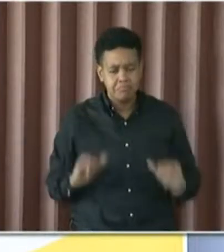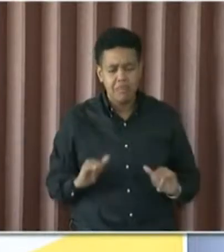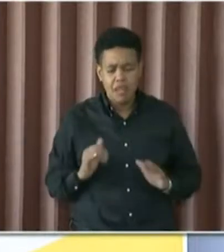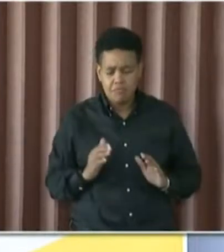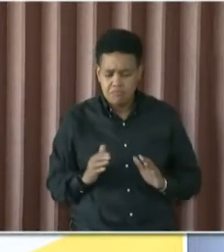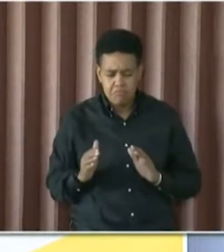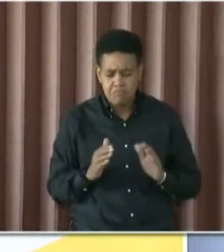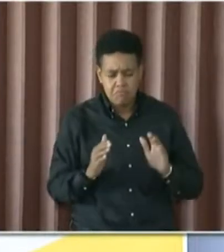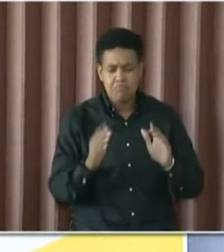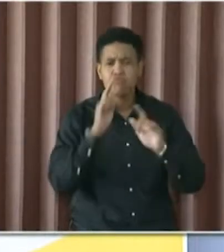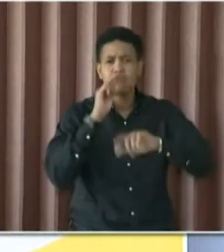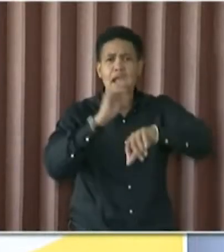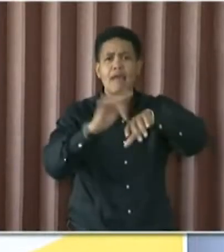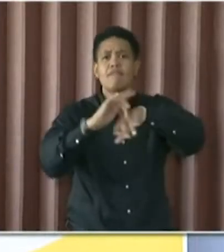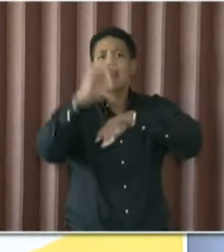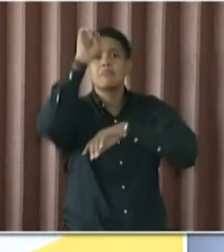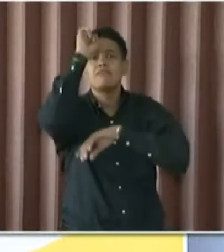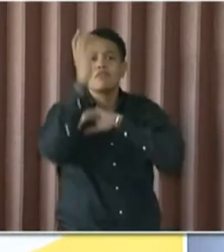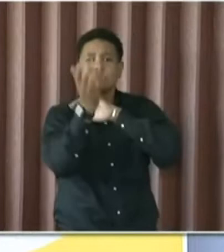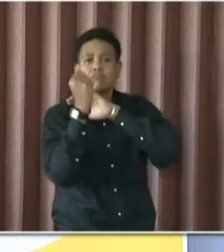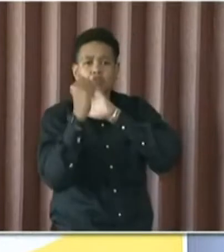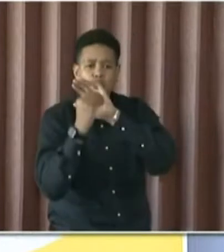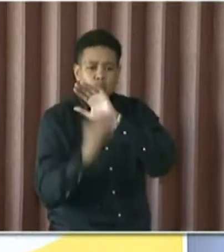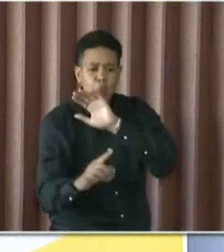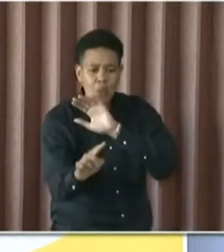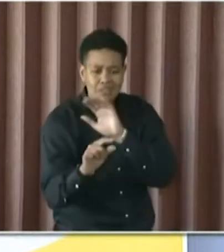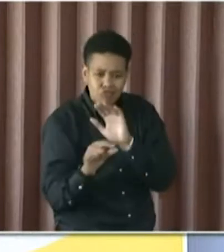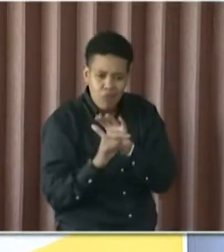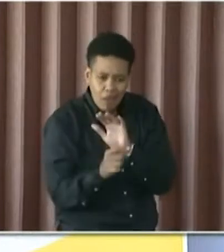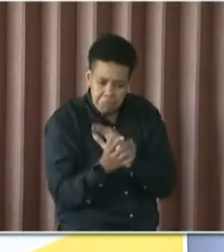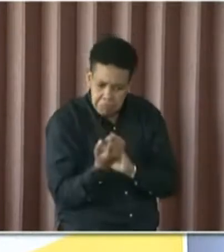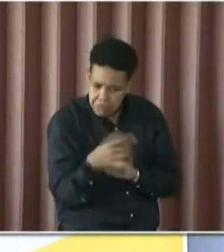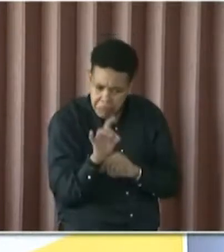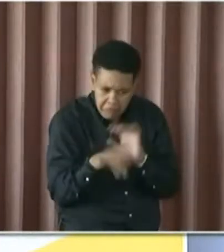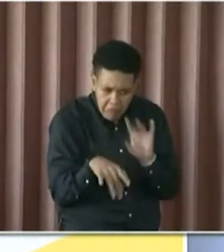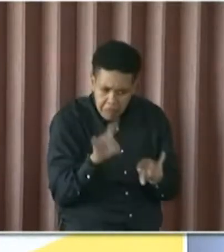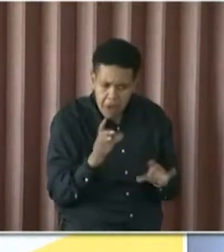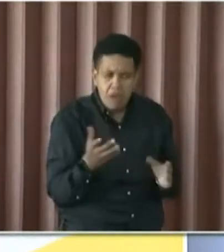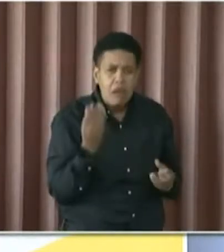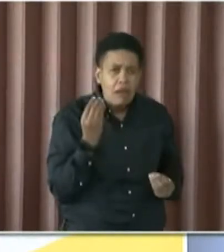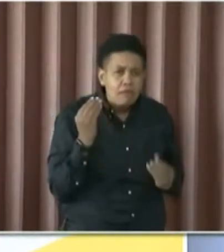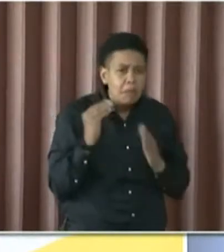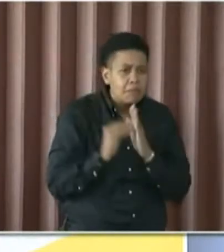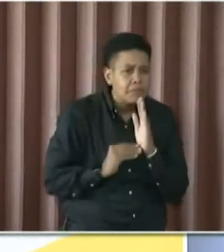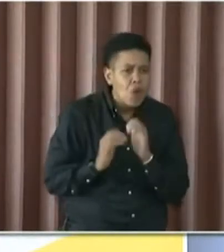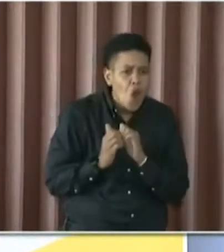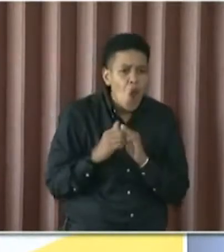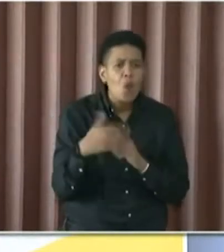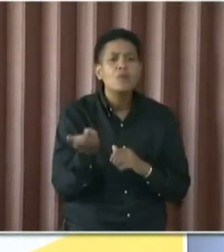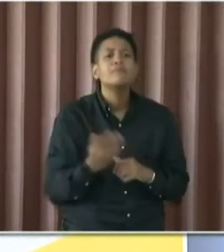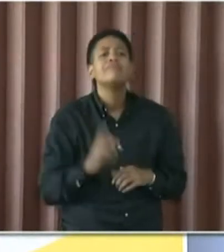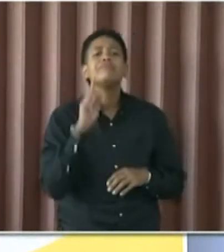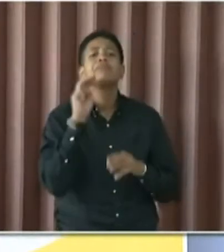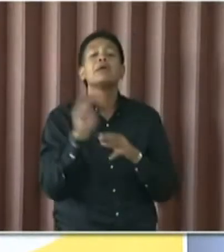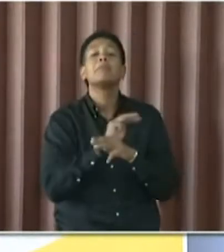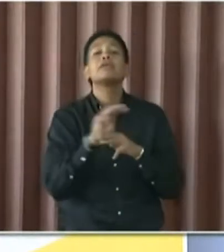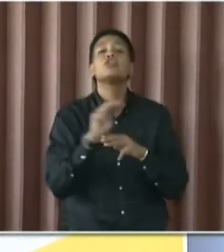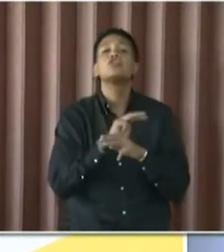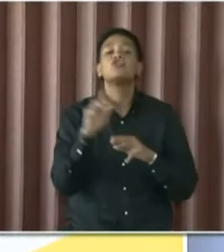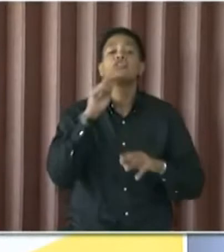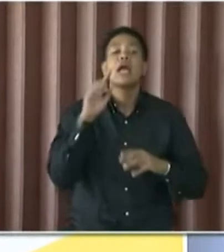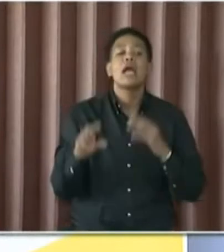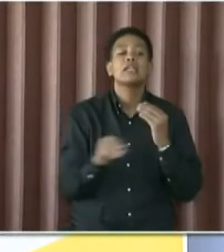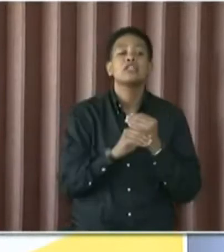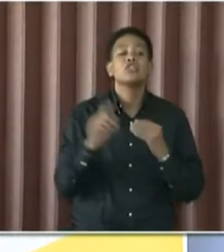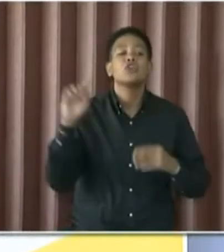channels available for retrieving students' scores and placement information, the ministry has